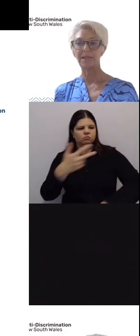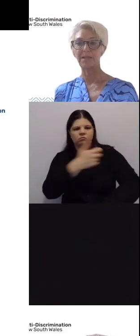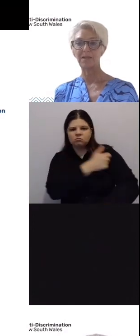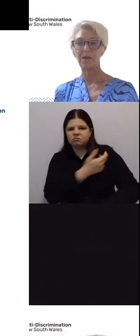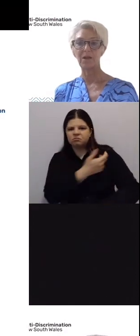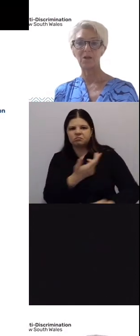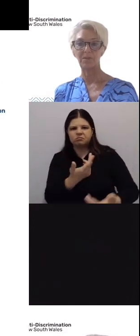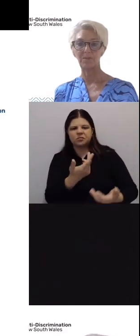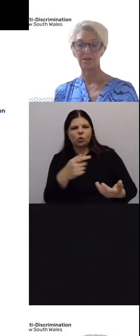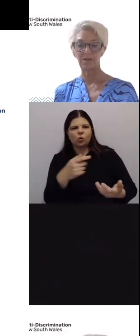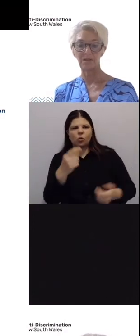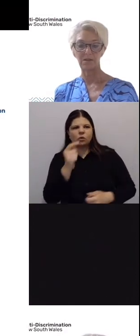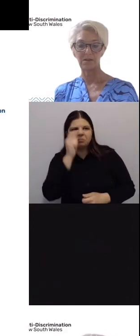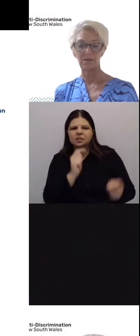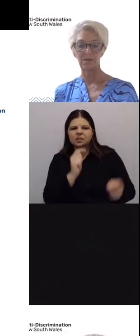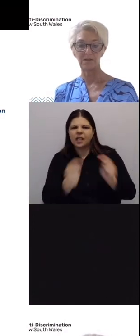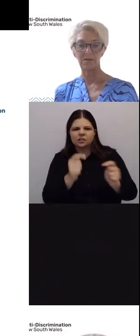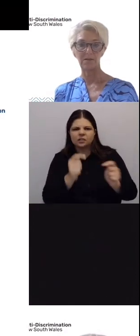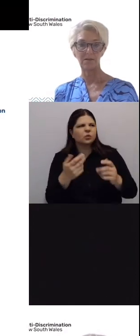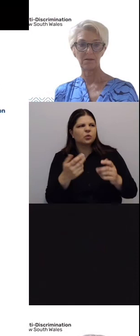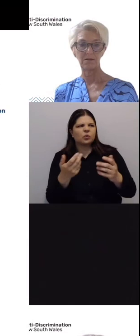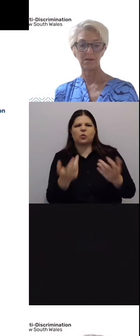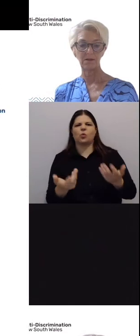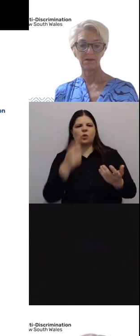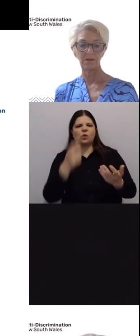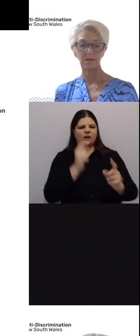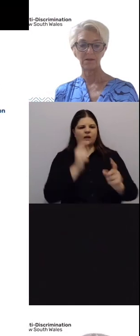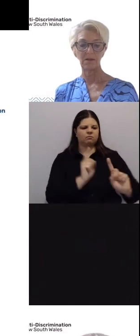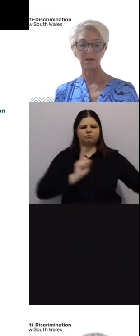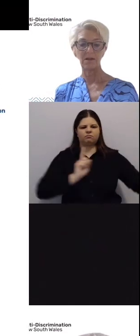personal protective equipment.